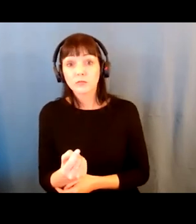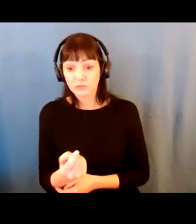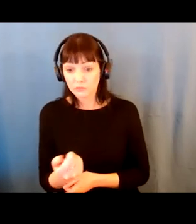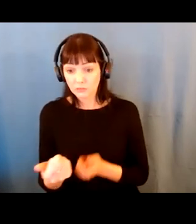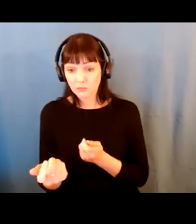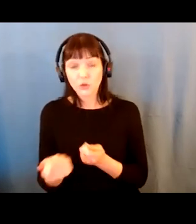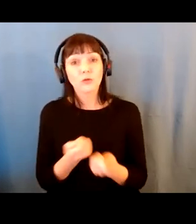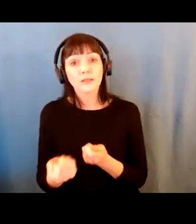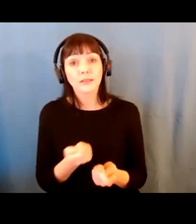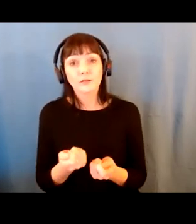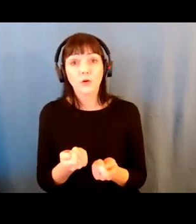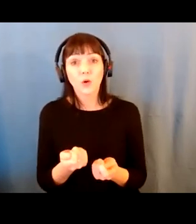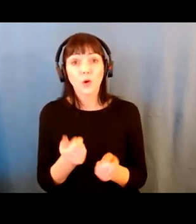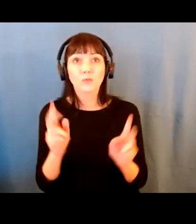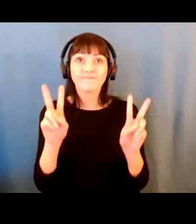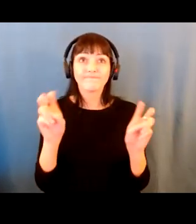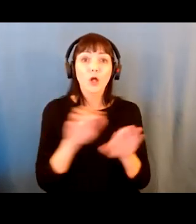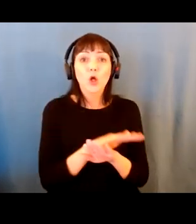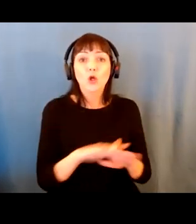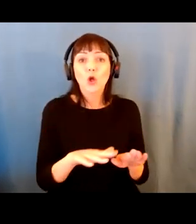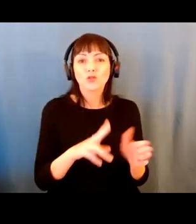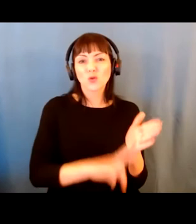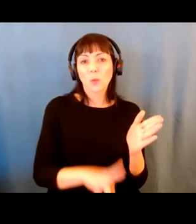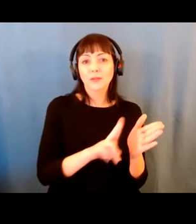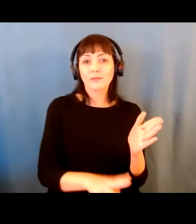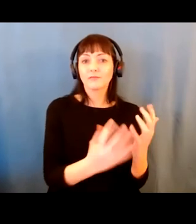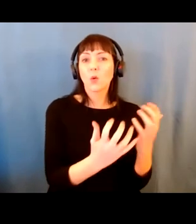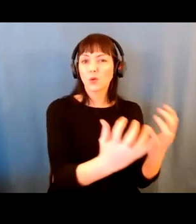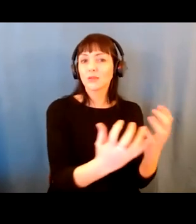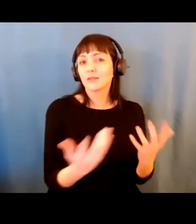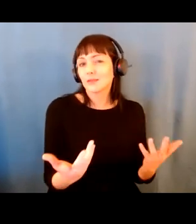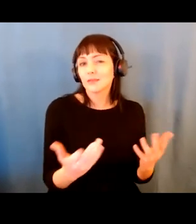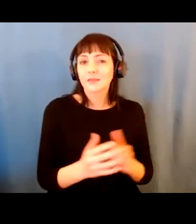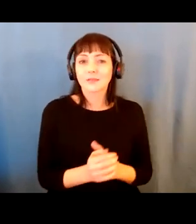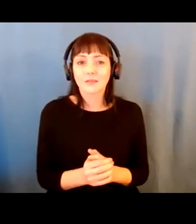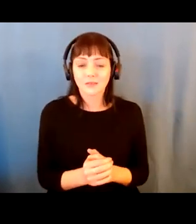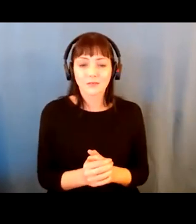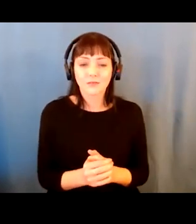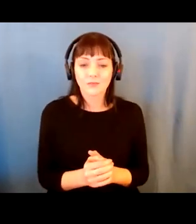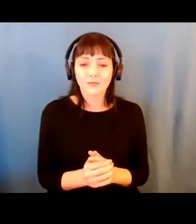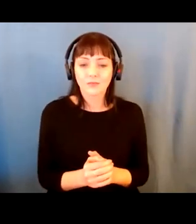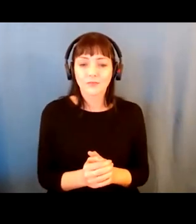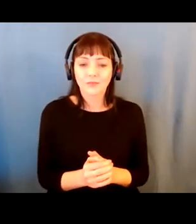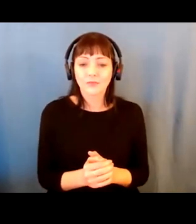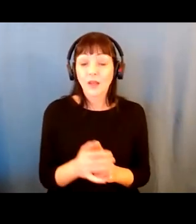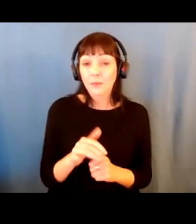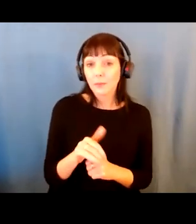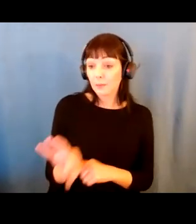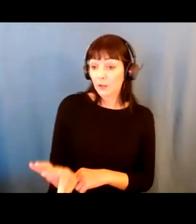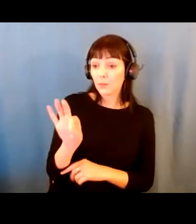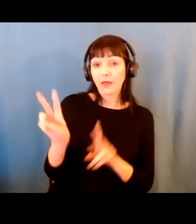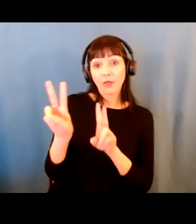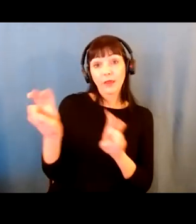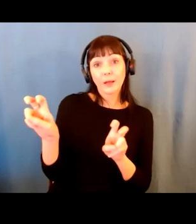for a non-normative kind of audience. Mm. But just because it's non-normative, you know, just because you're choosing non-normative exhibition